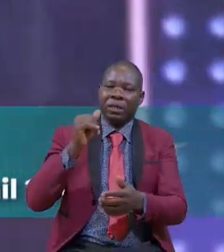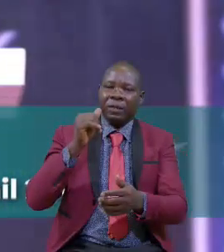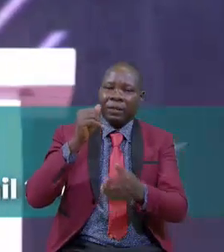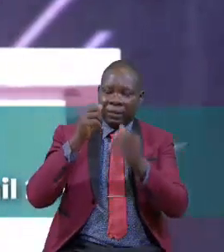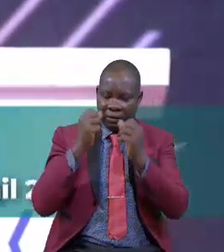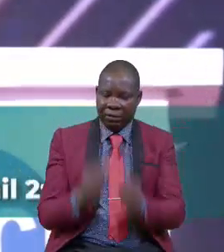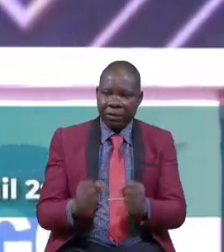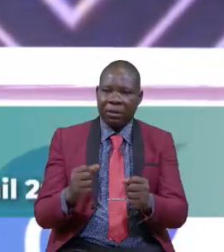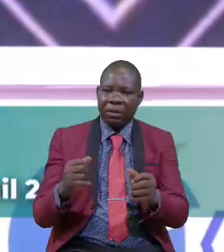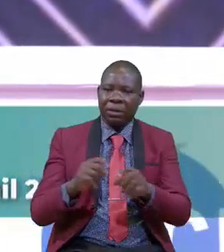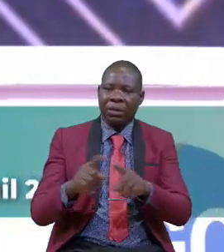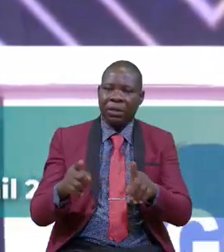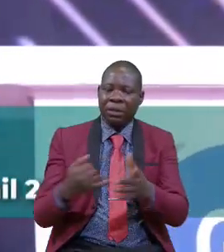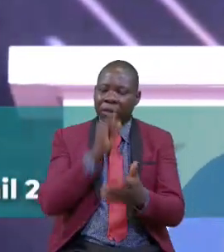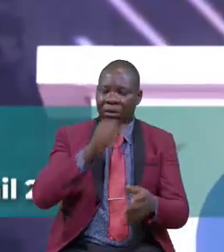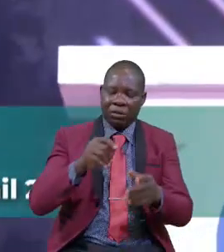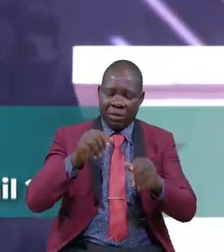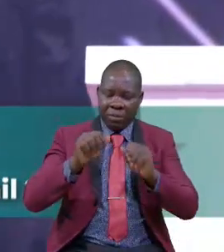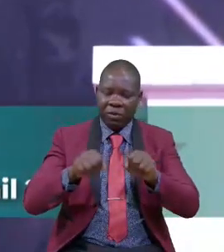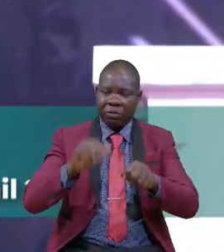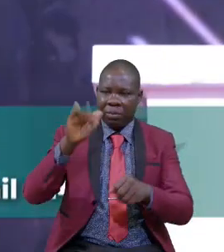of God. Amen. Amen.